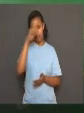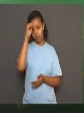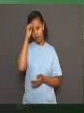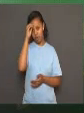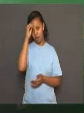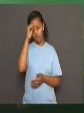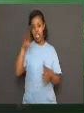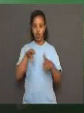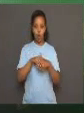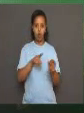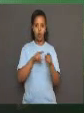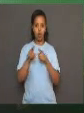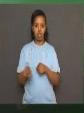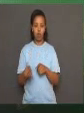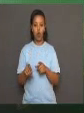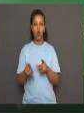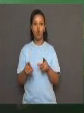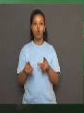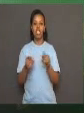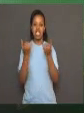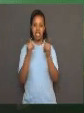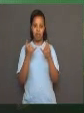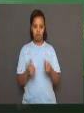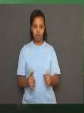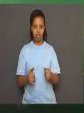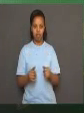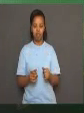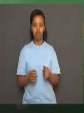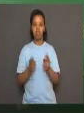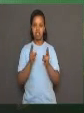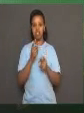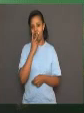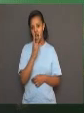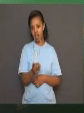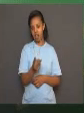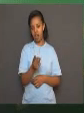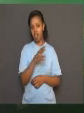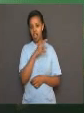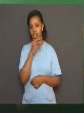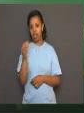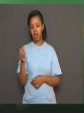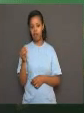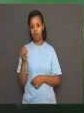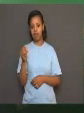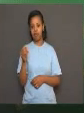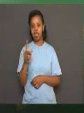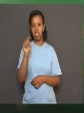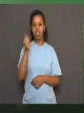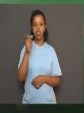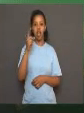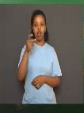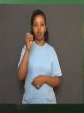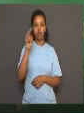the history of classification, and we defined the term